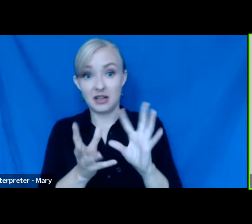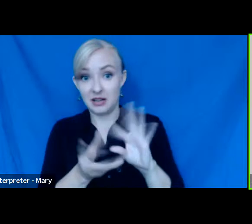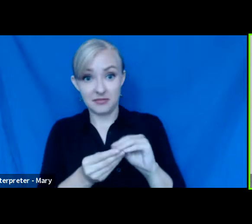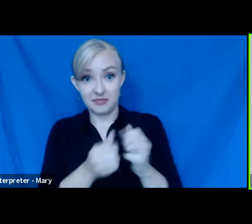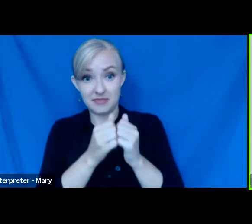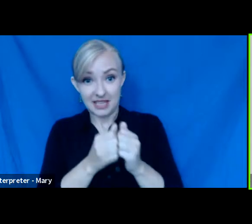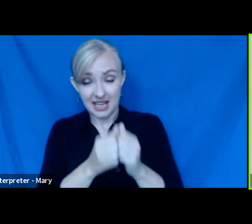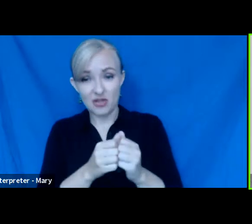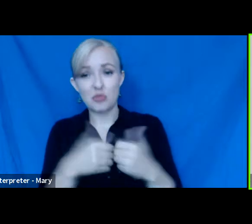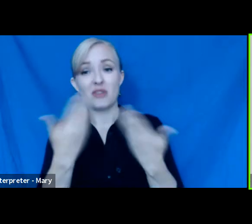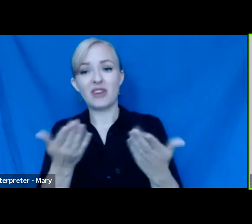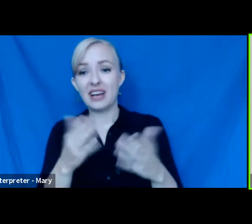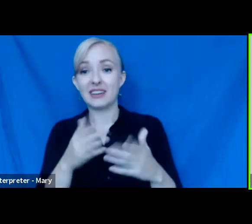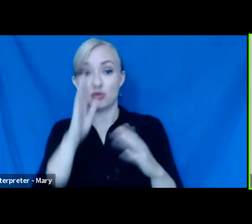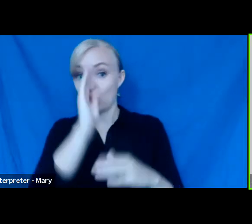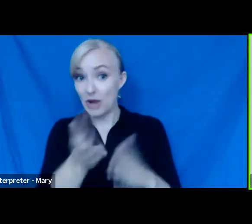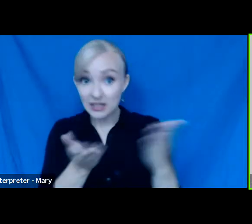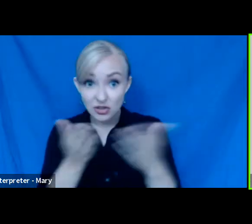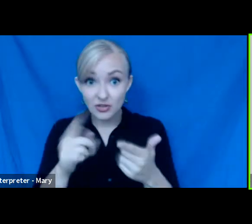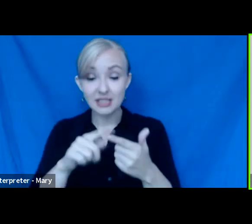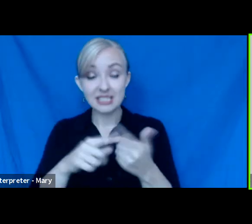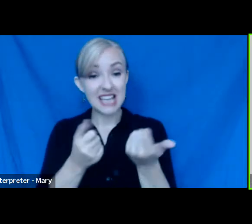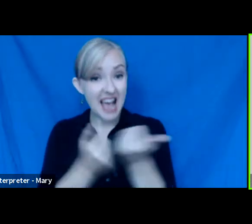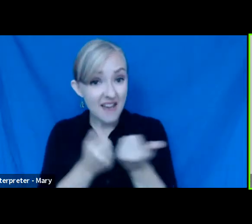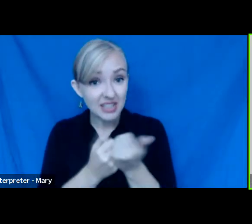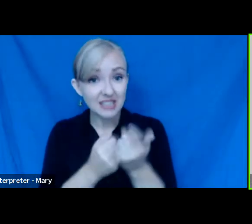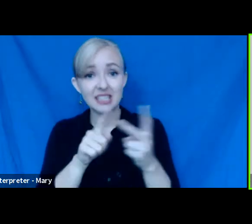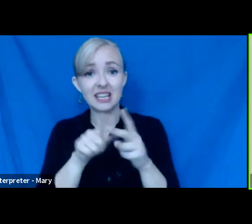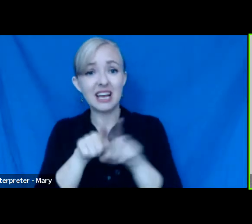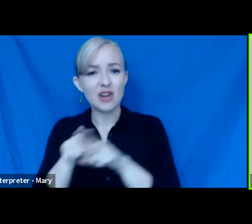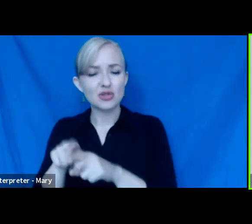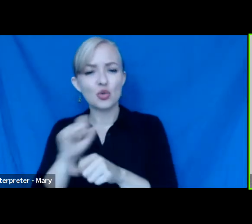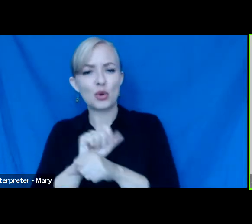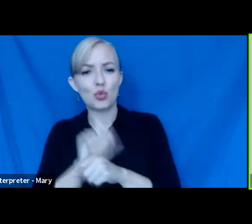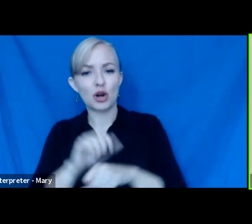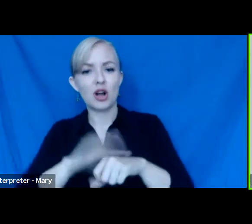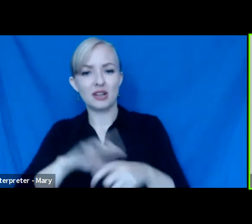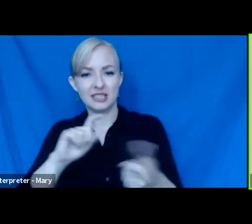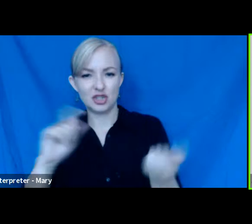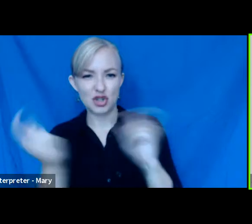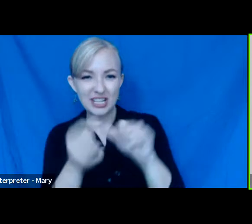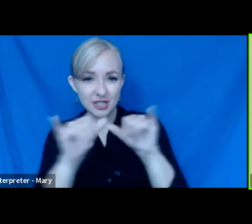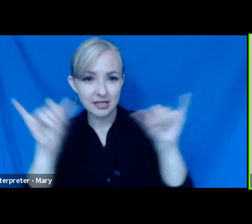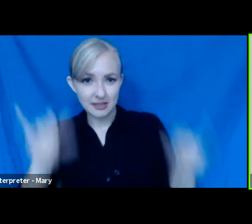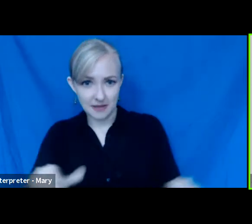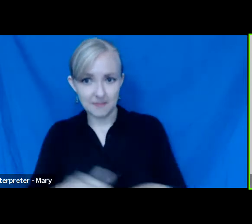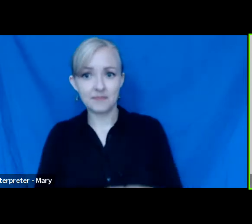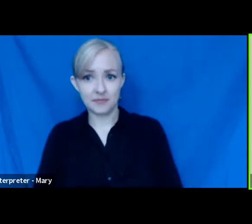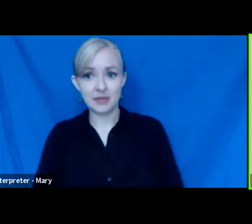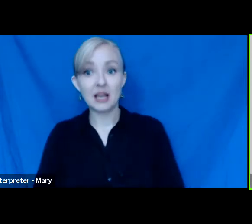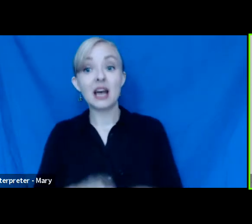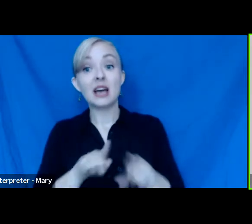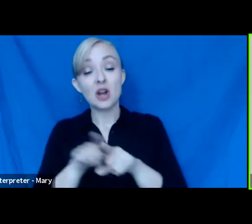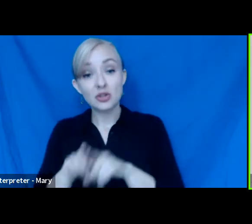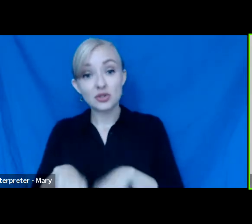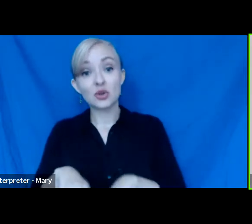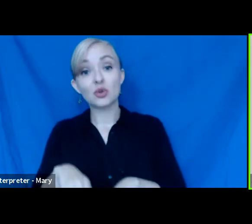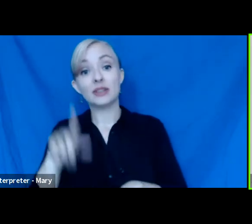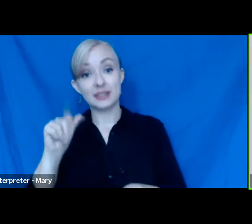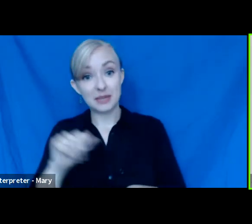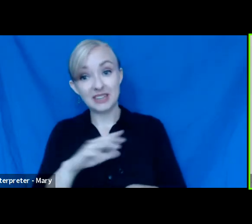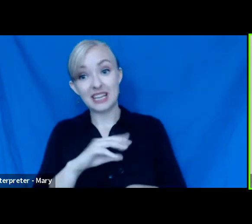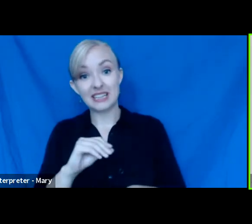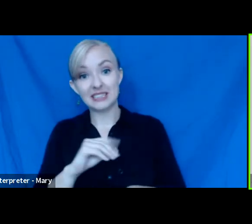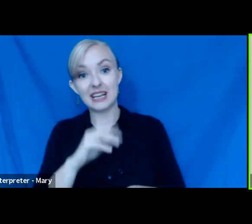services, advocacy, and work on systems change. And the disability and aging networks can play a crucial